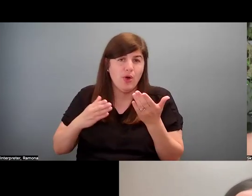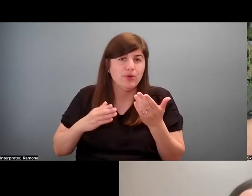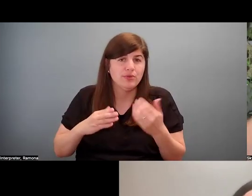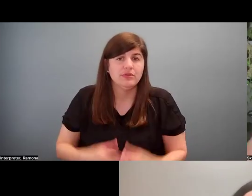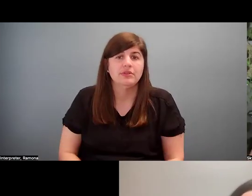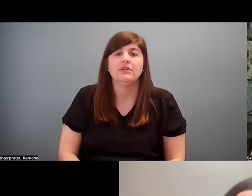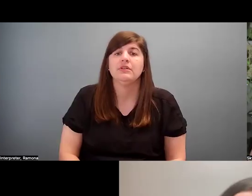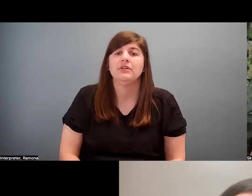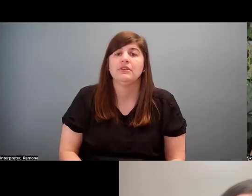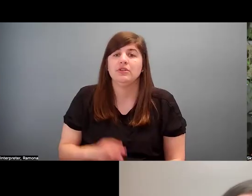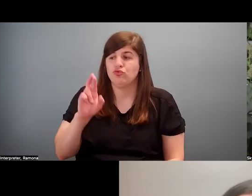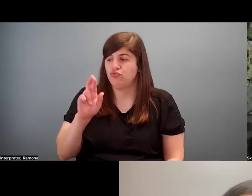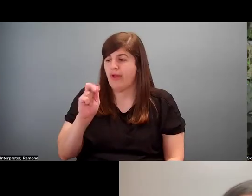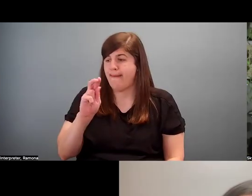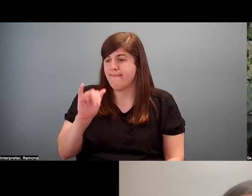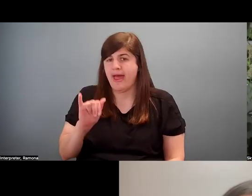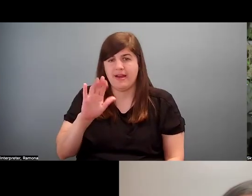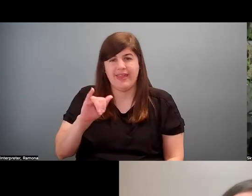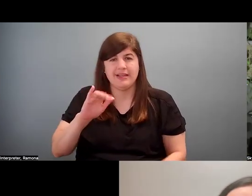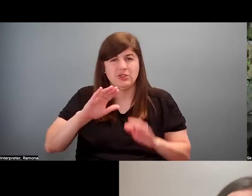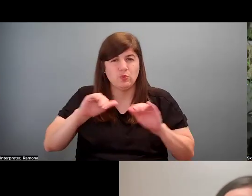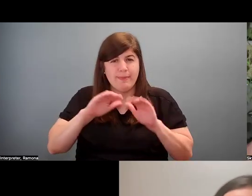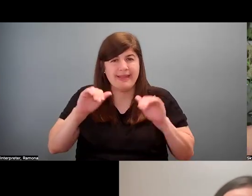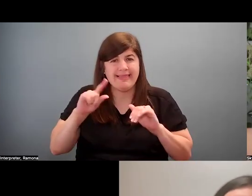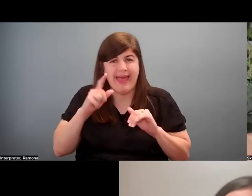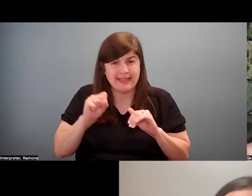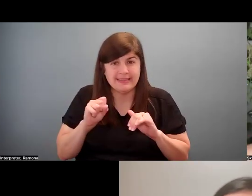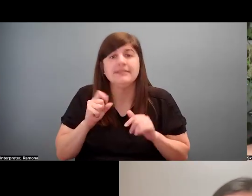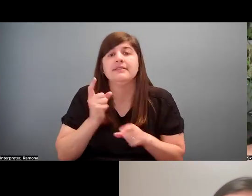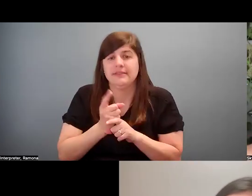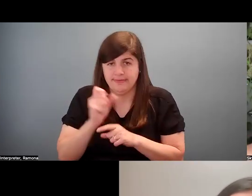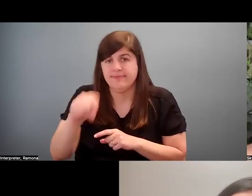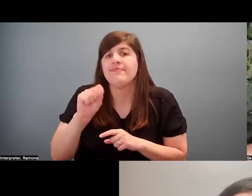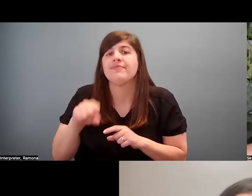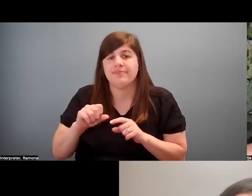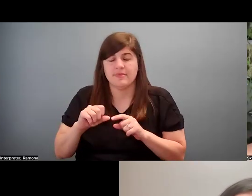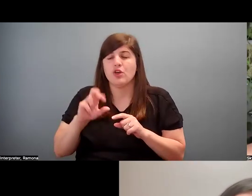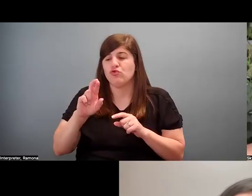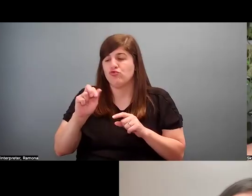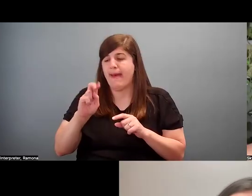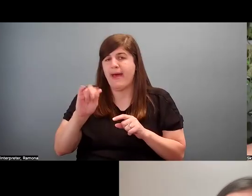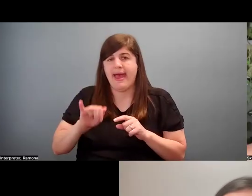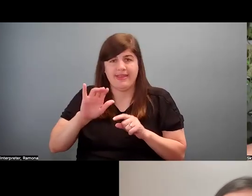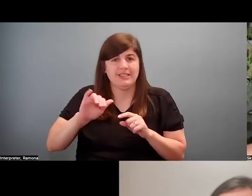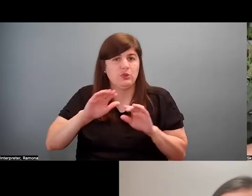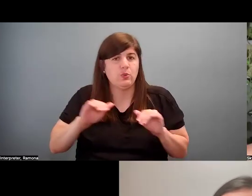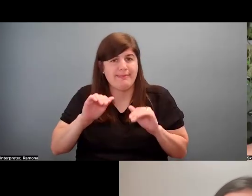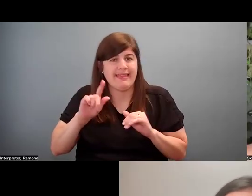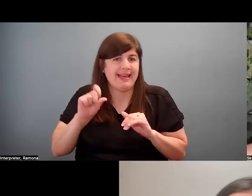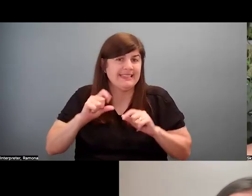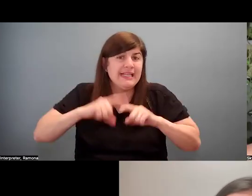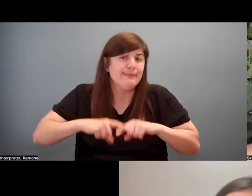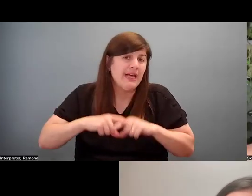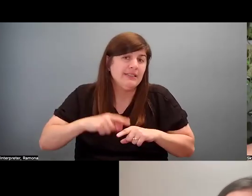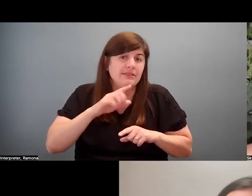And are the rami the swimmy legs? Yes, they're the little swimmy legs. Usually depends on the